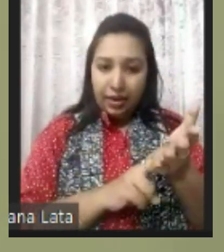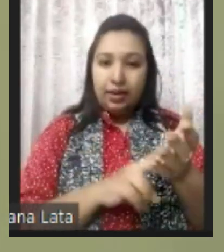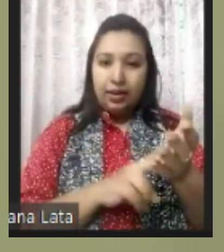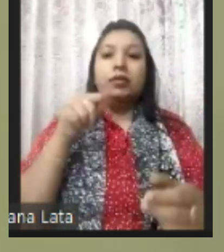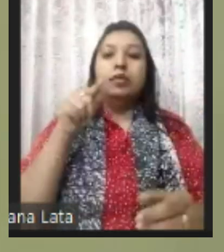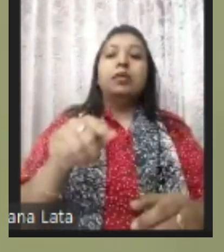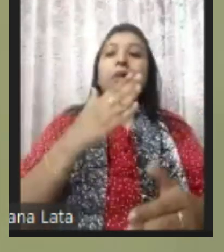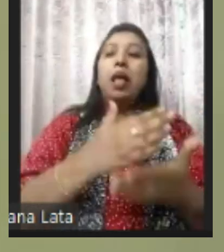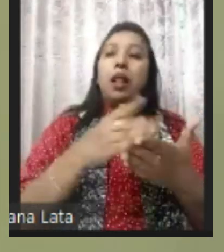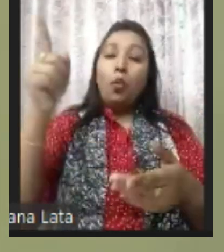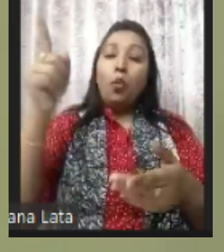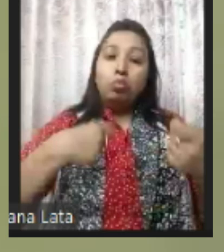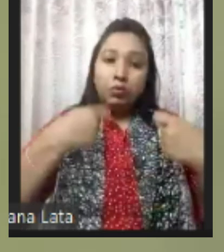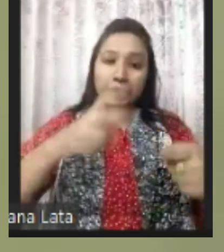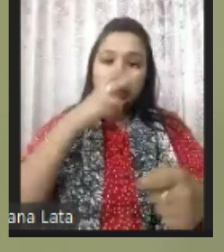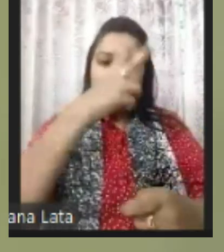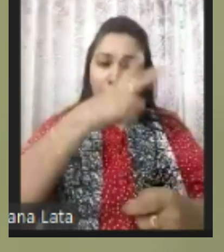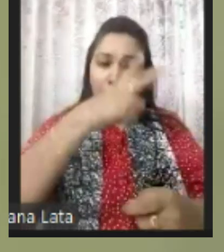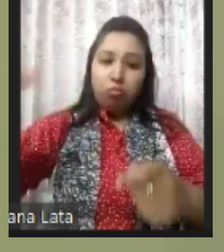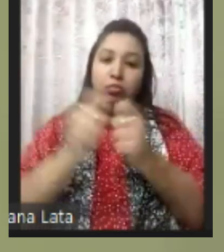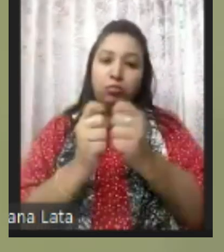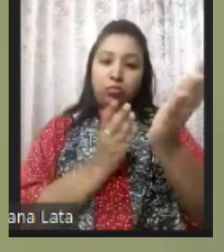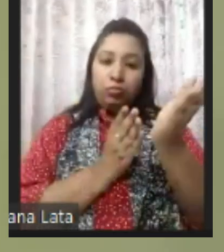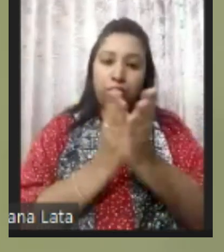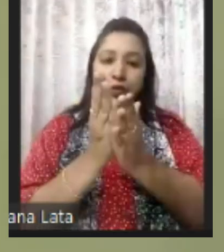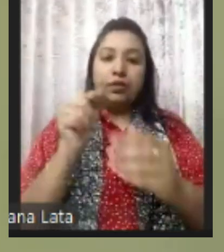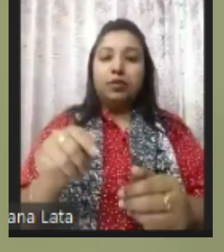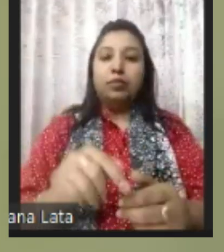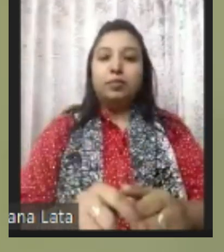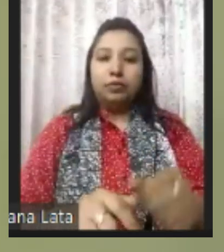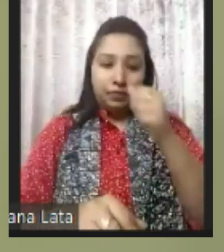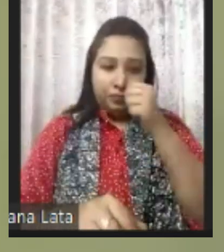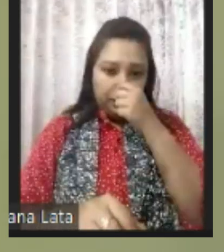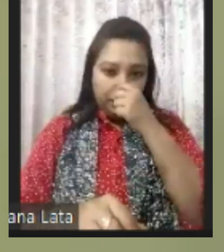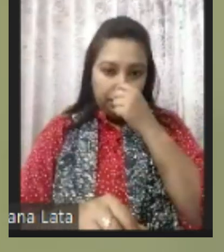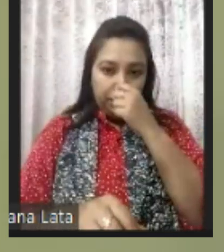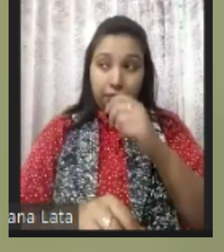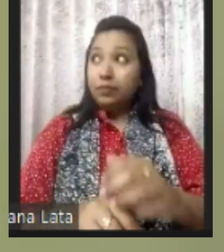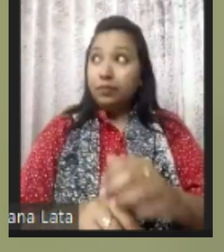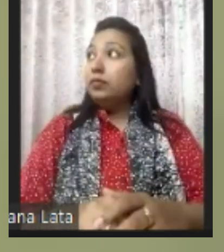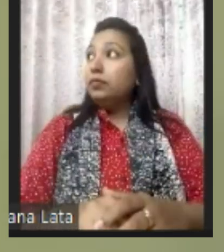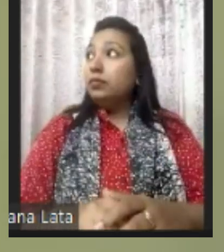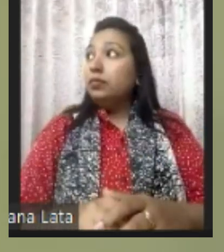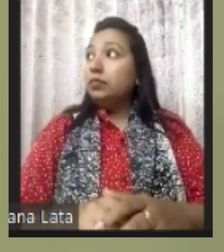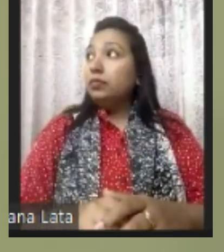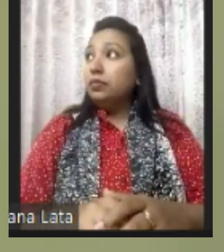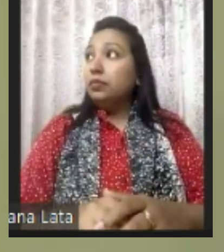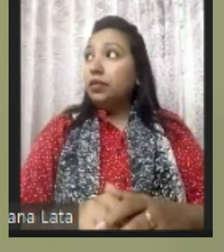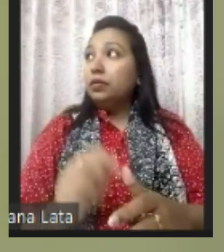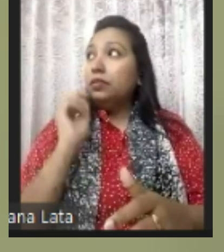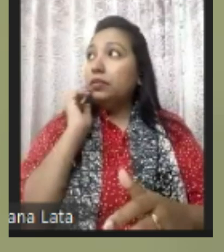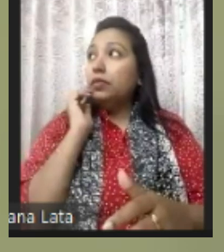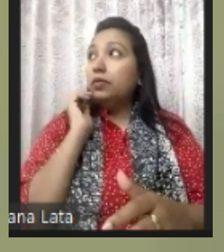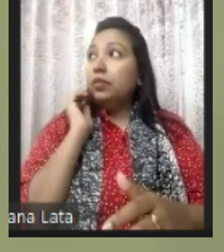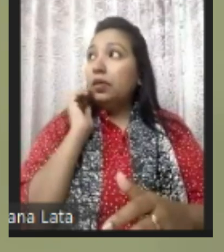So we're also turning all of our other platforms into accessible platforms. So thank you again for